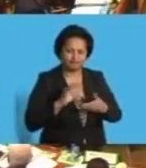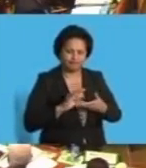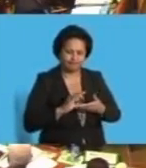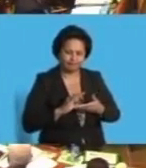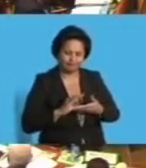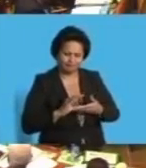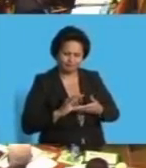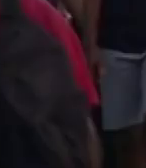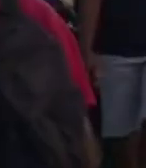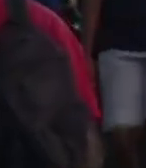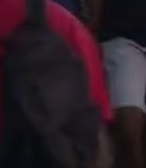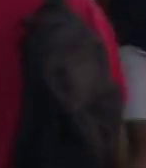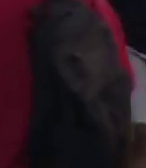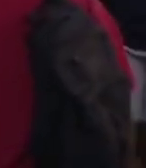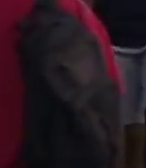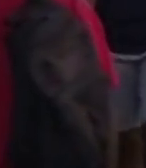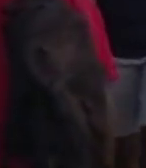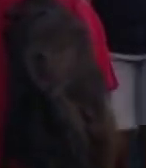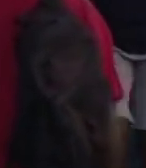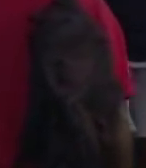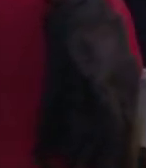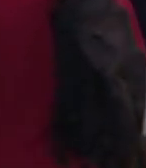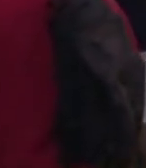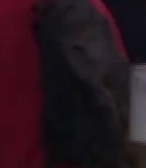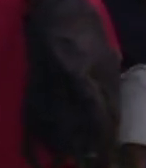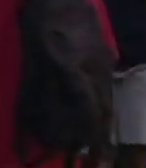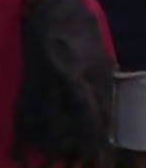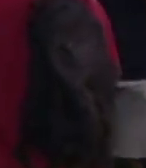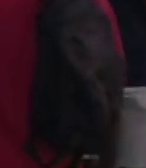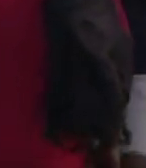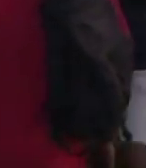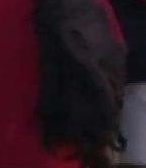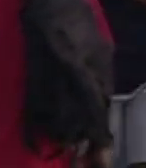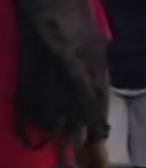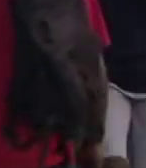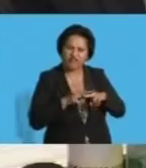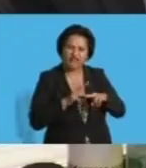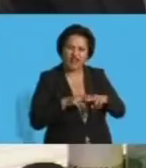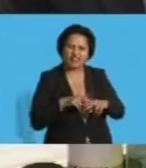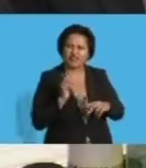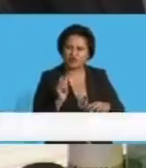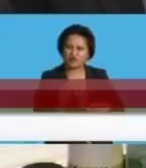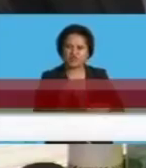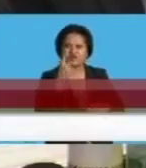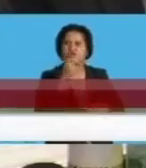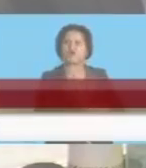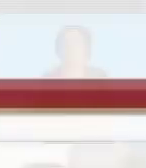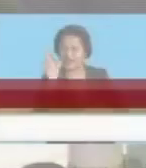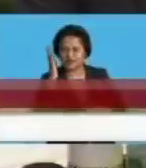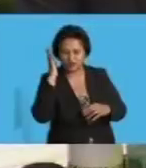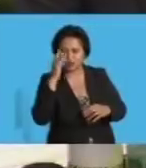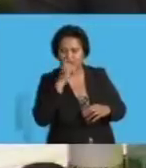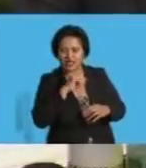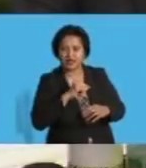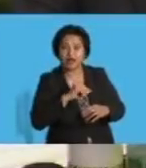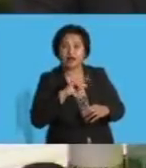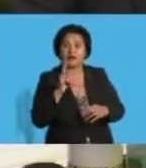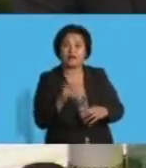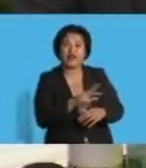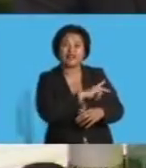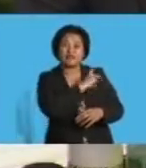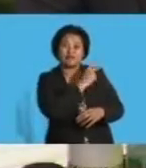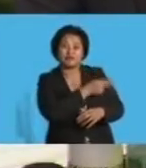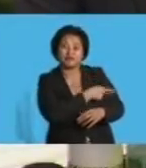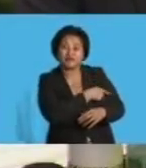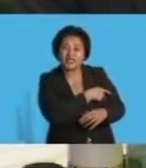Said Kayum clarified the parental leaves that can be taken under the new civil service reforms. Maternity leave is only 1 week, but maternity leave is